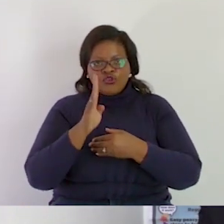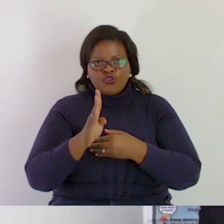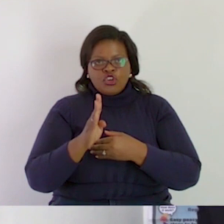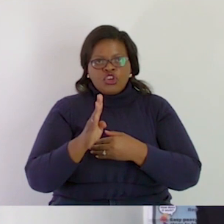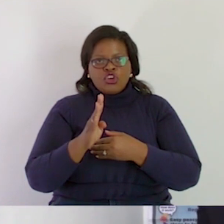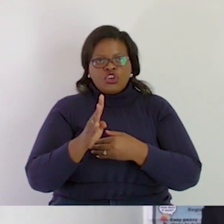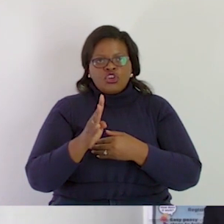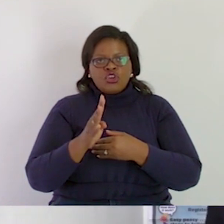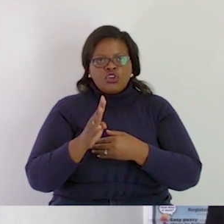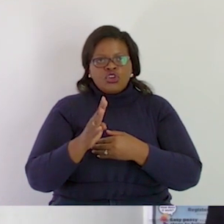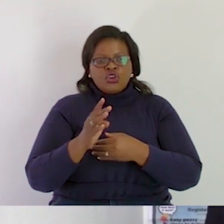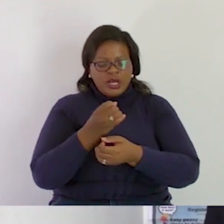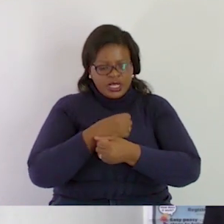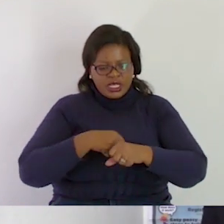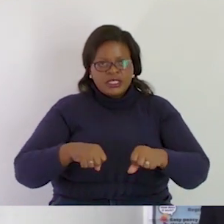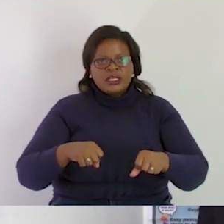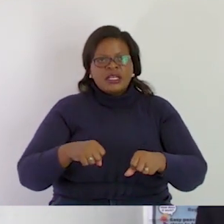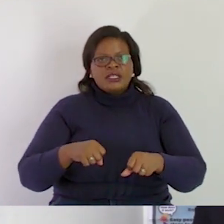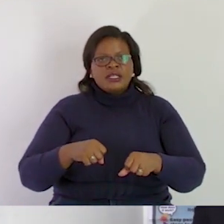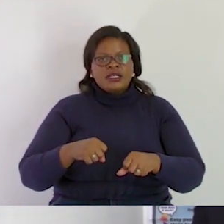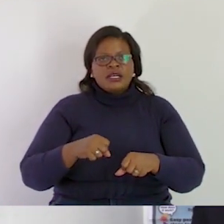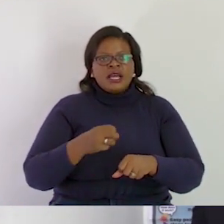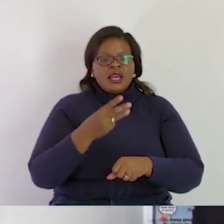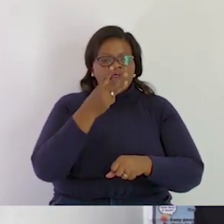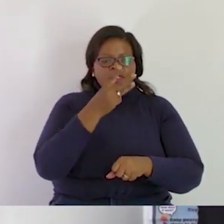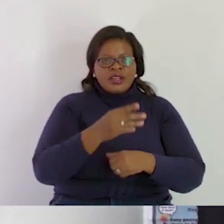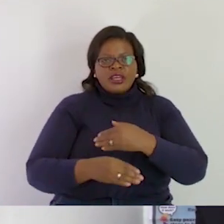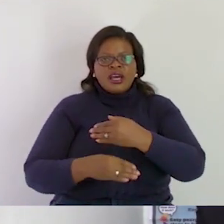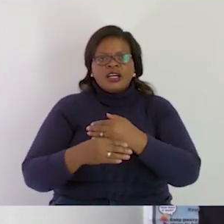I can decide to start here.